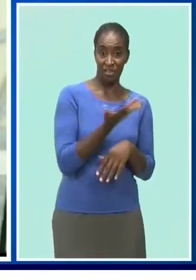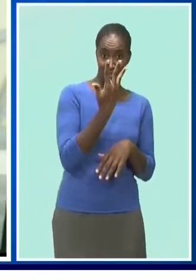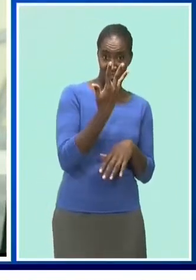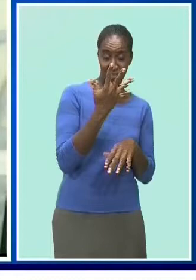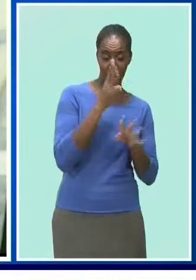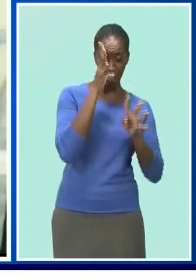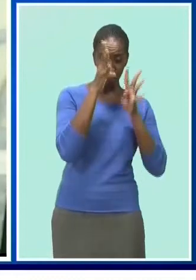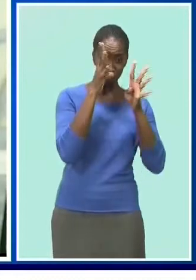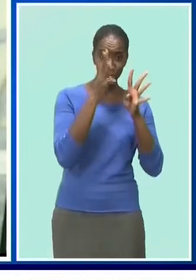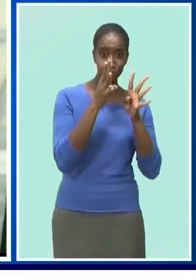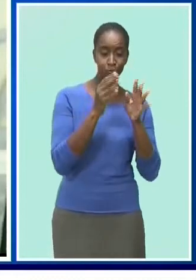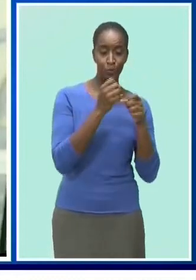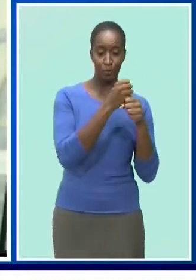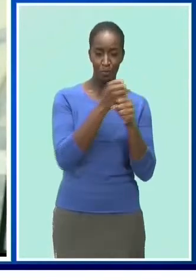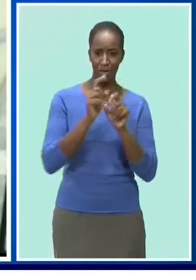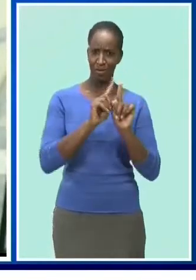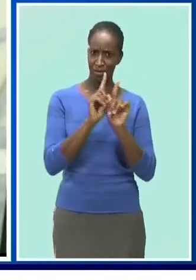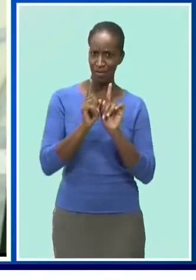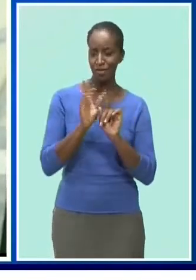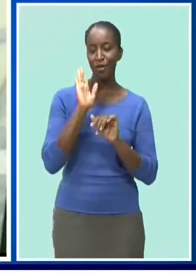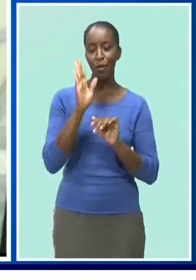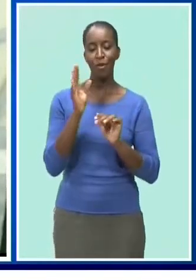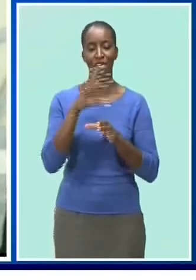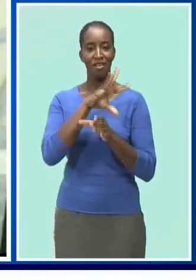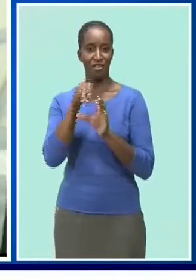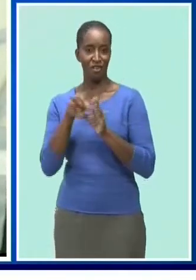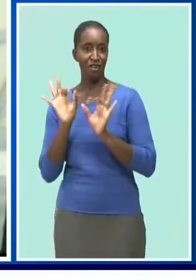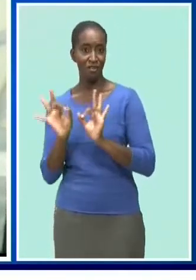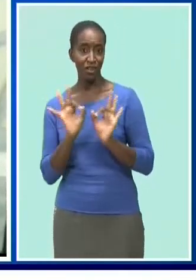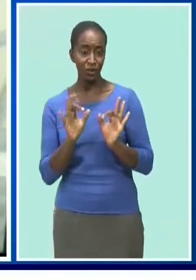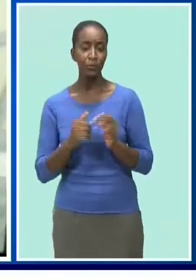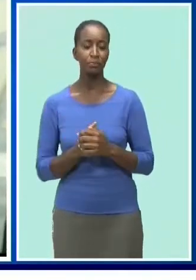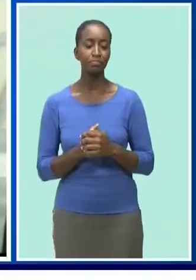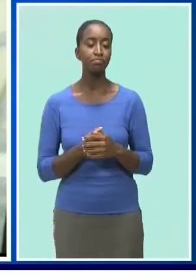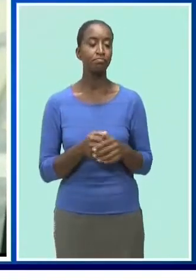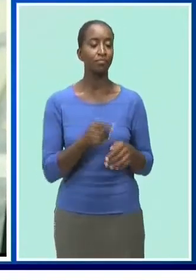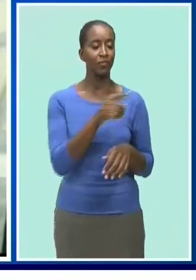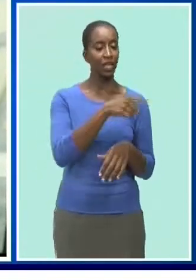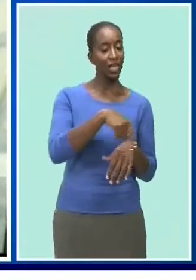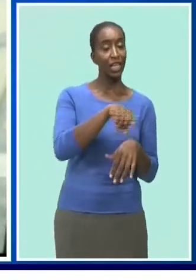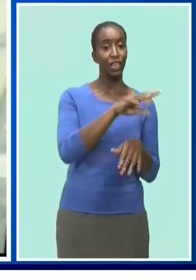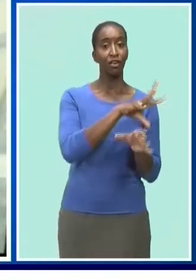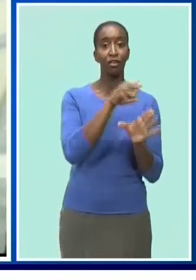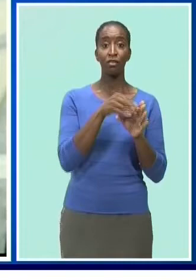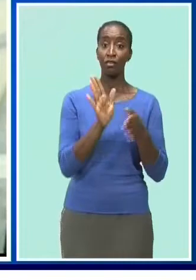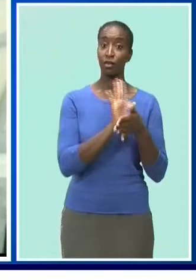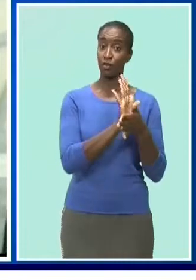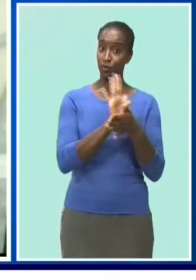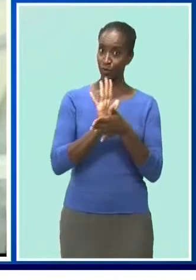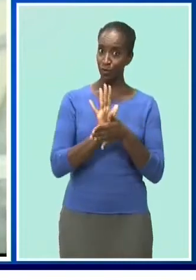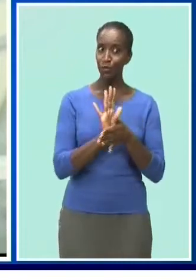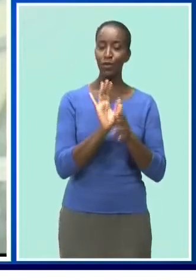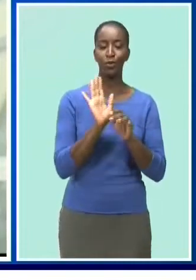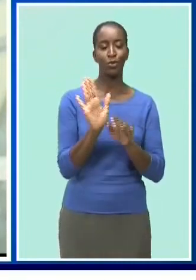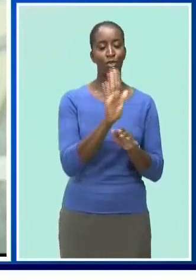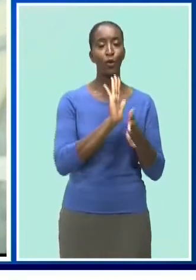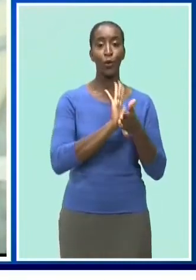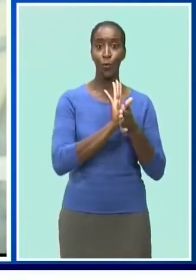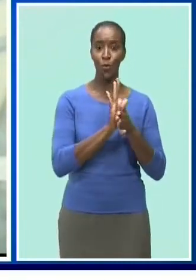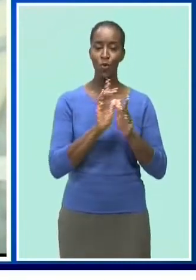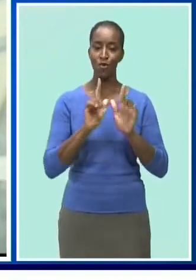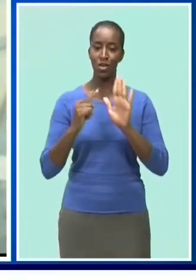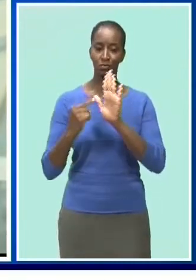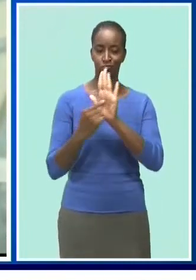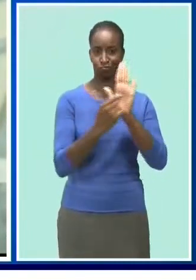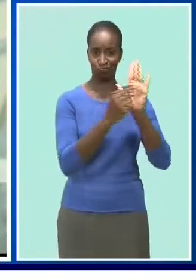film festival. We were very fortunate. Several filmmakers responded to the call and submitted 8 films, and of